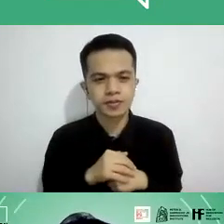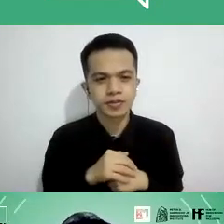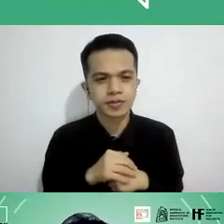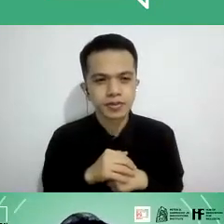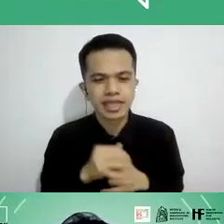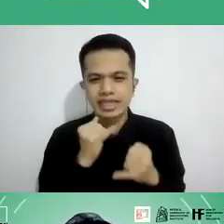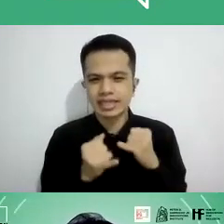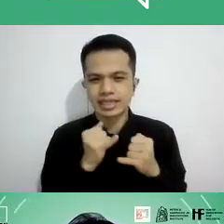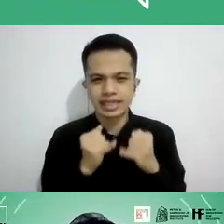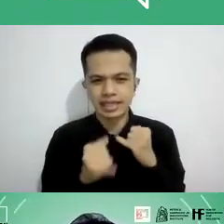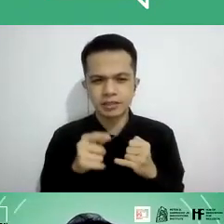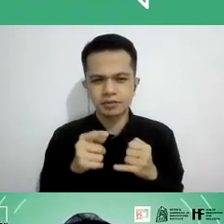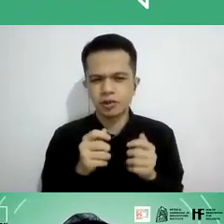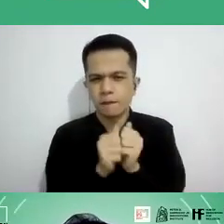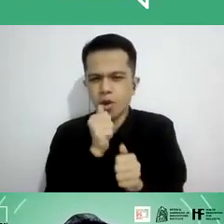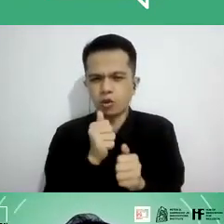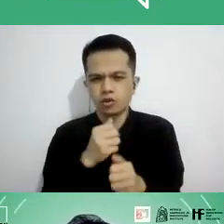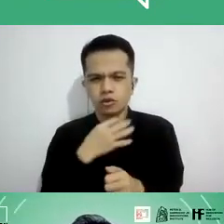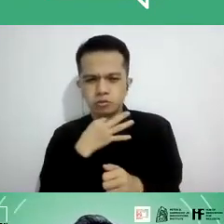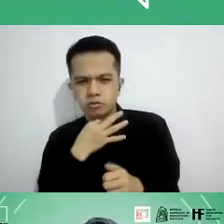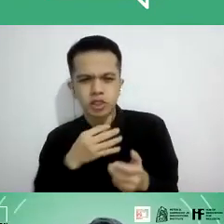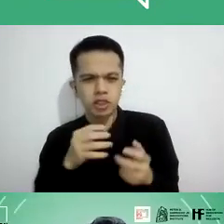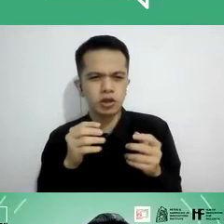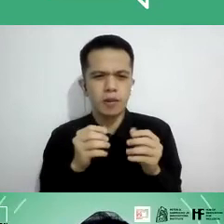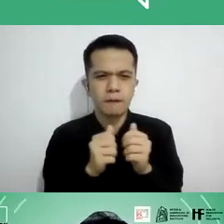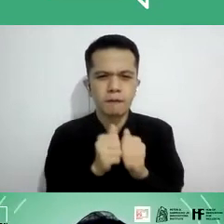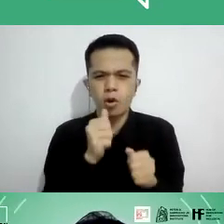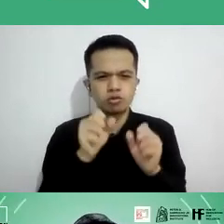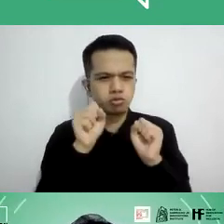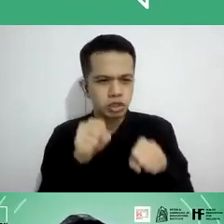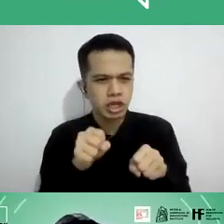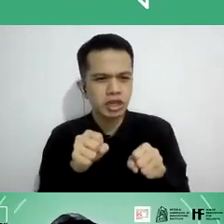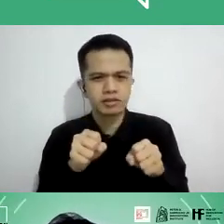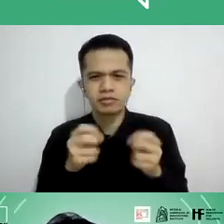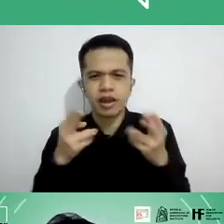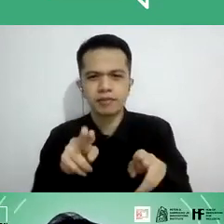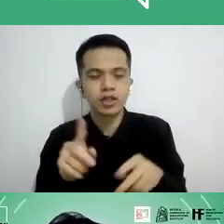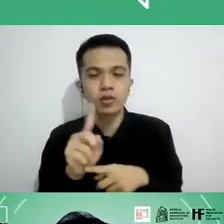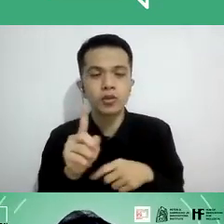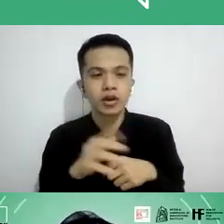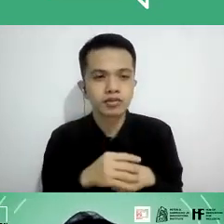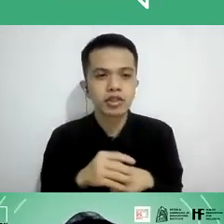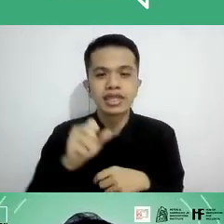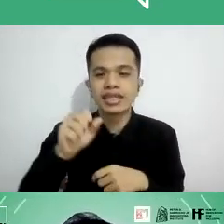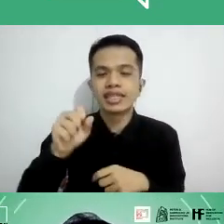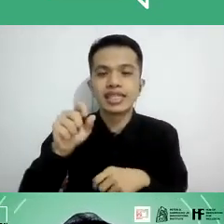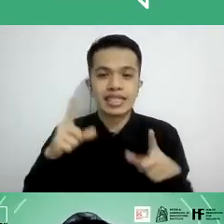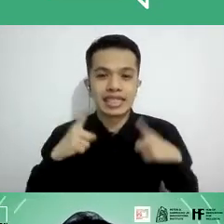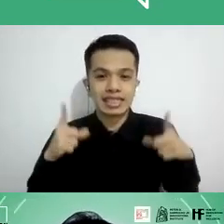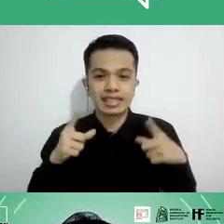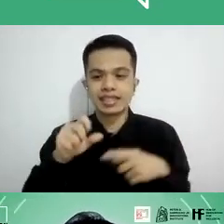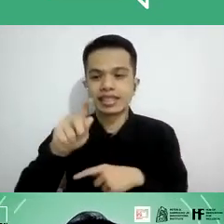Last one, and this one is probably the most interesting, and I think the most feasible or credible of the three, is for Santa Rosa, Laguna.